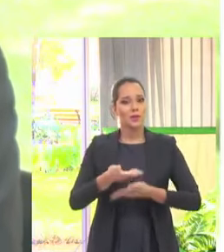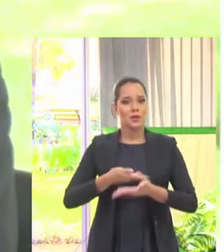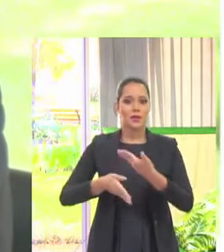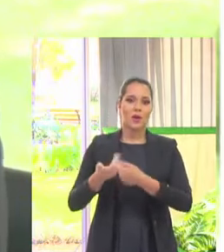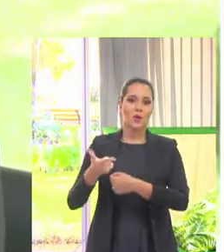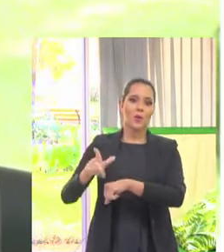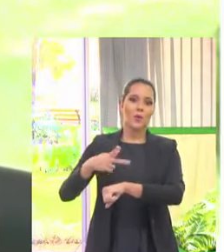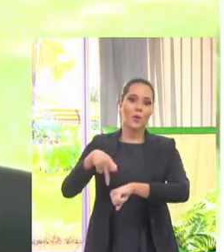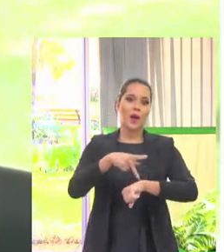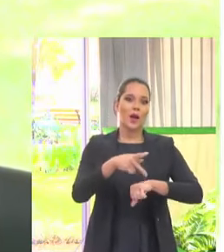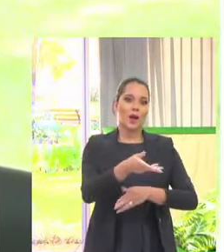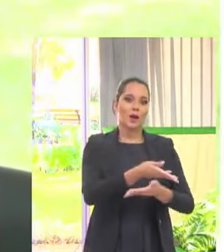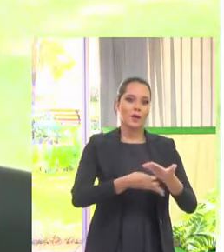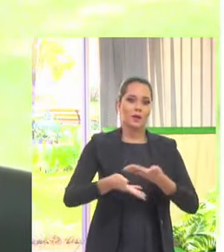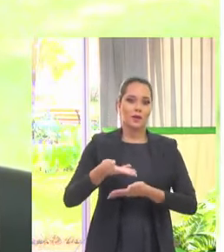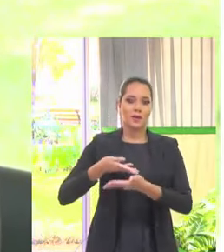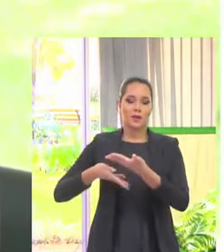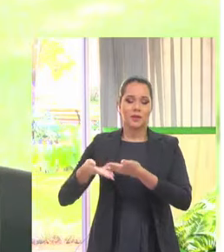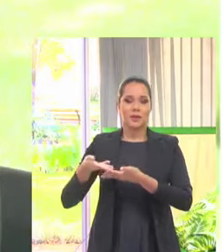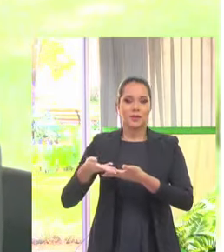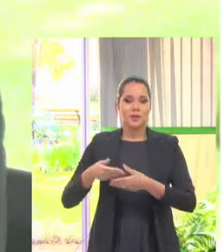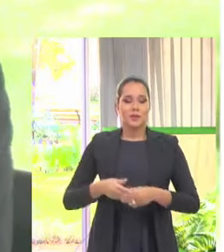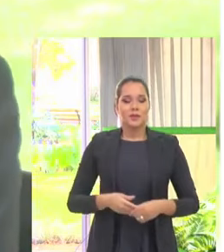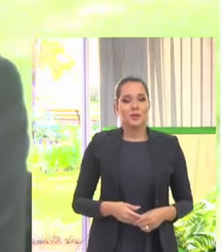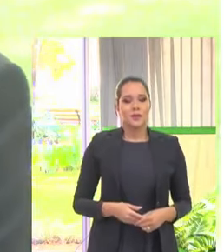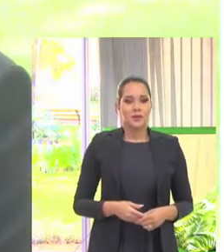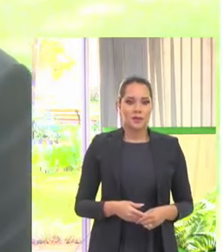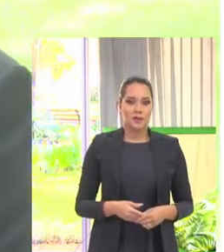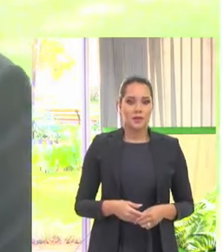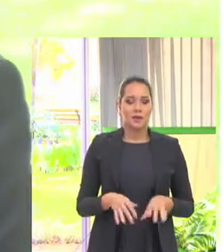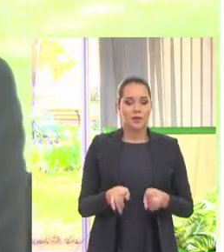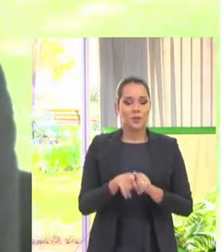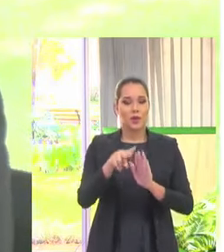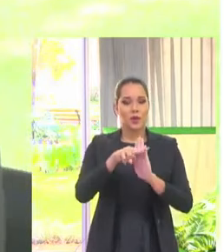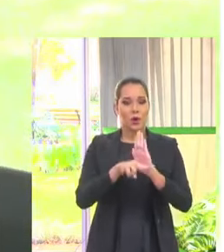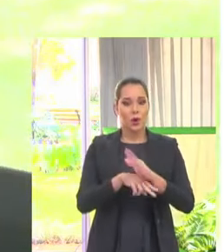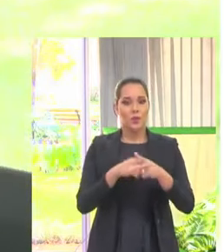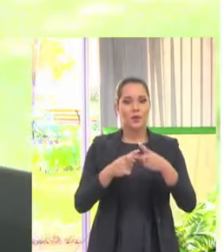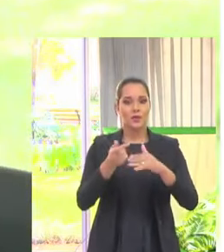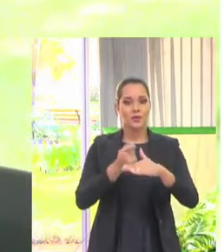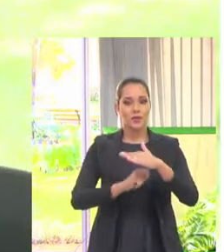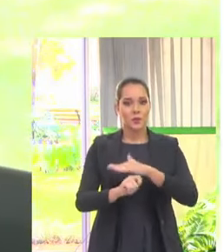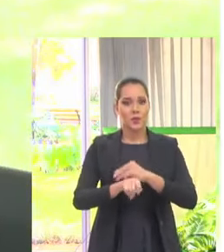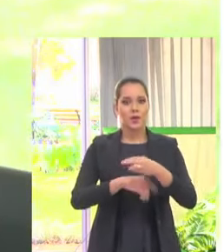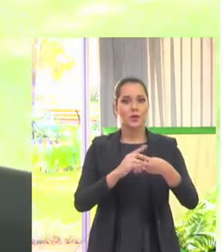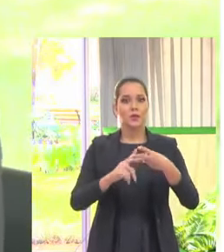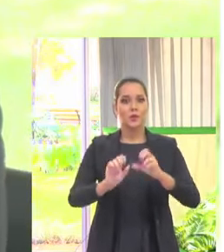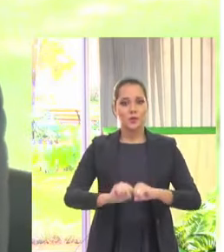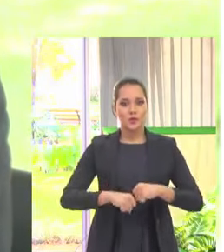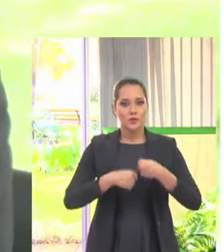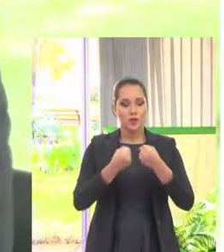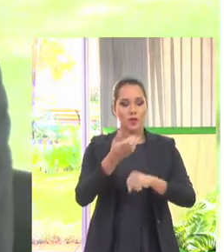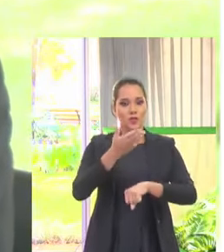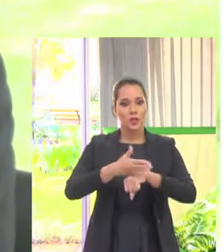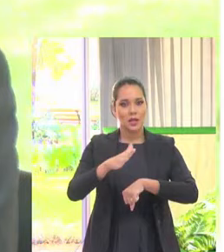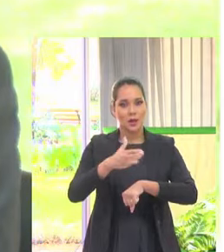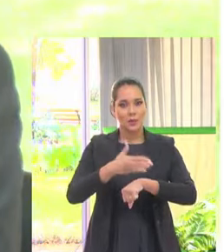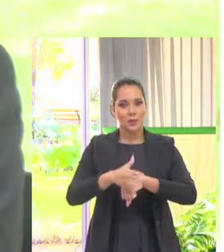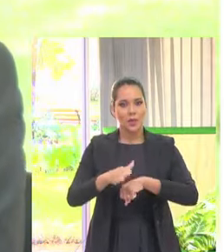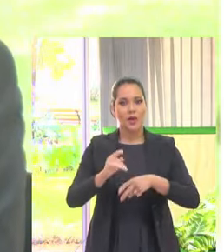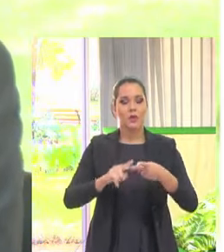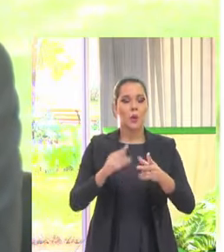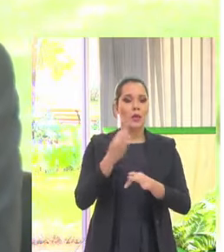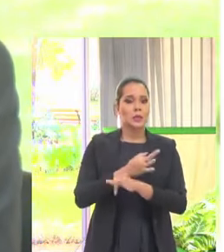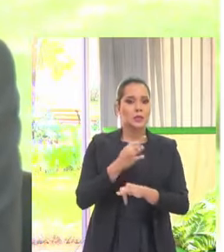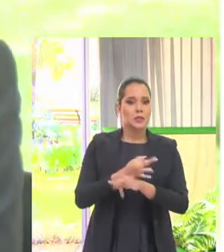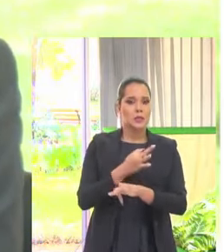to standards. It extends to investment. It extends to training efforts. supply chain resilience. So